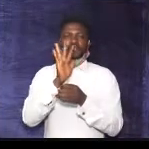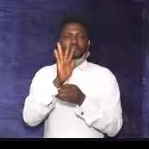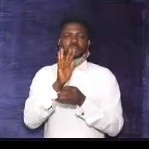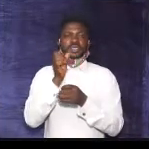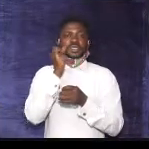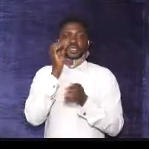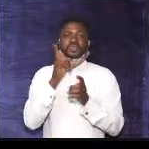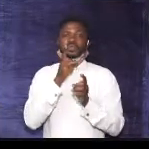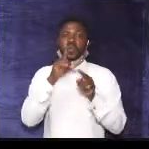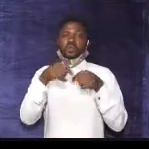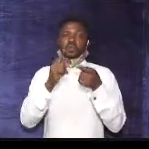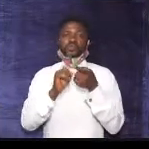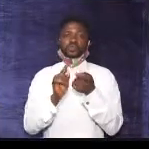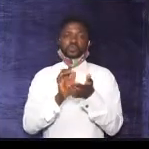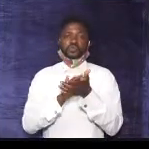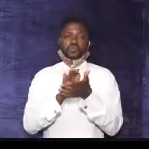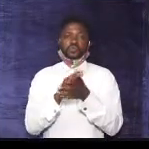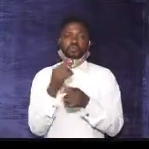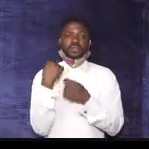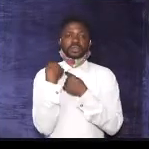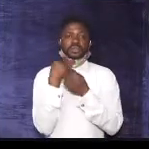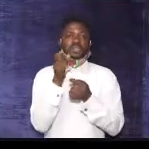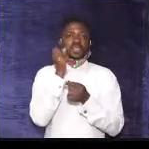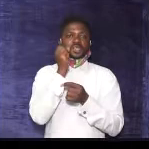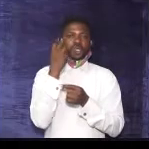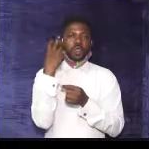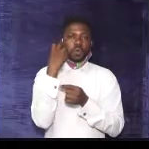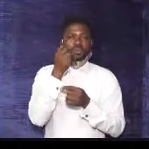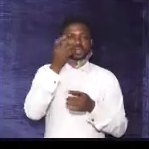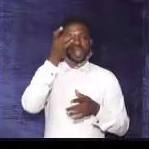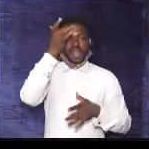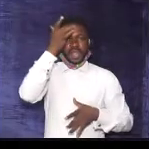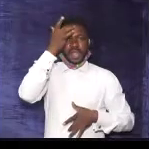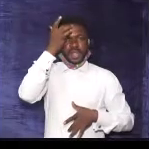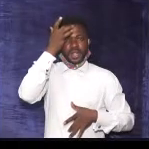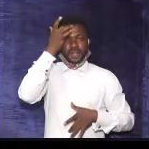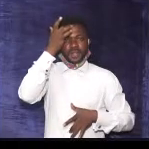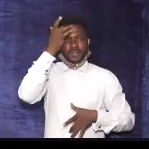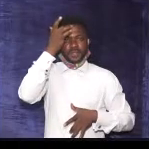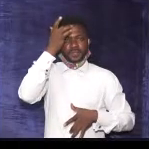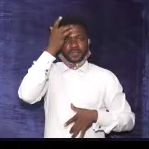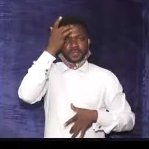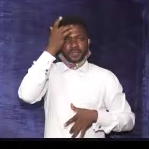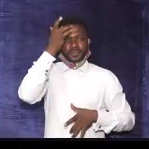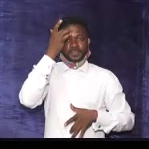And number 5. She didn't go to school since she was ill.